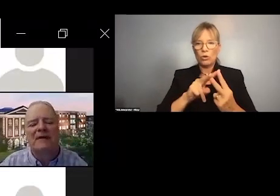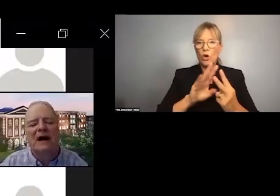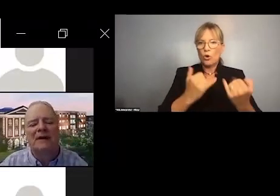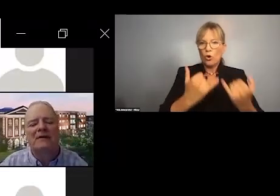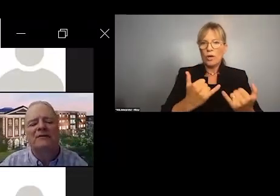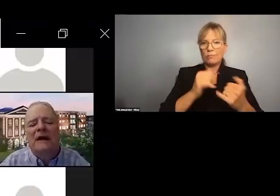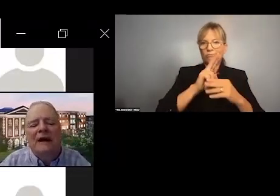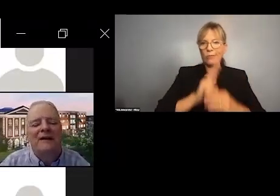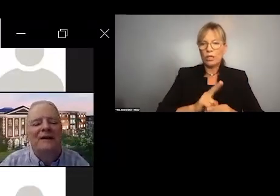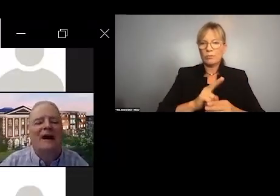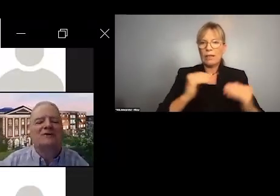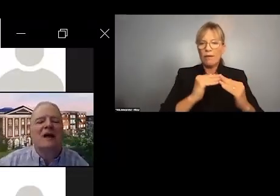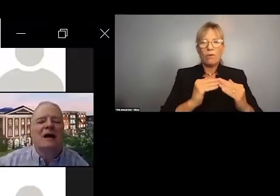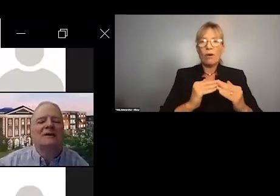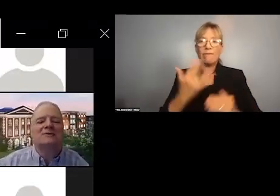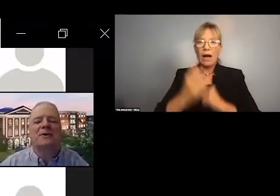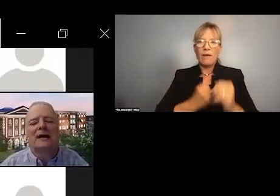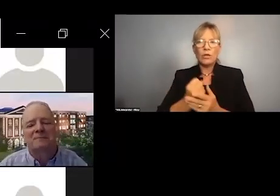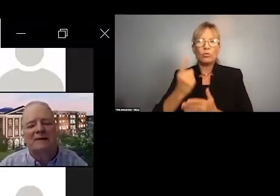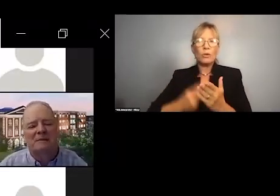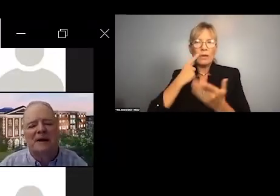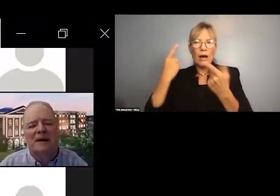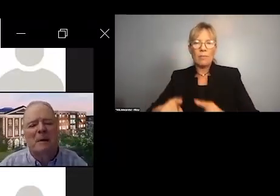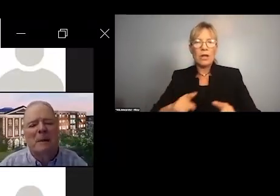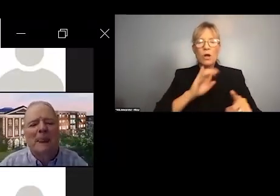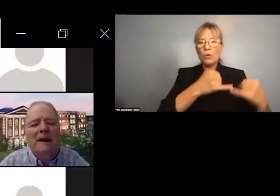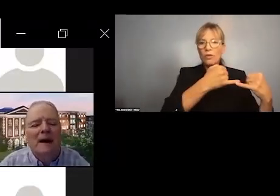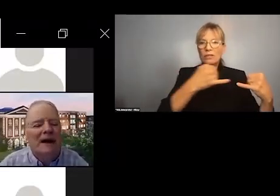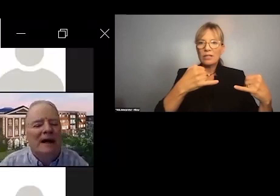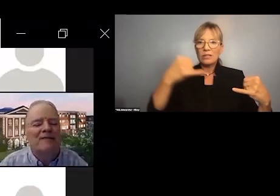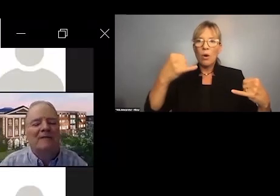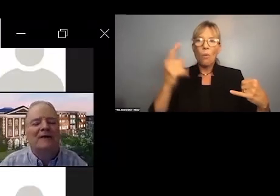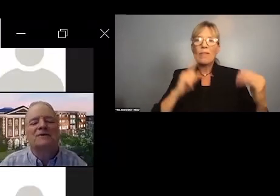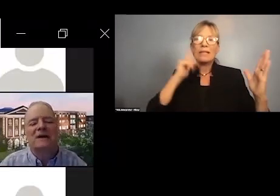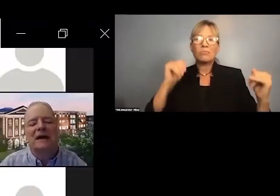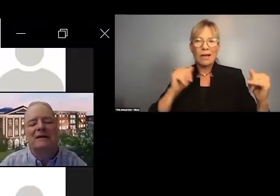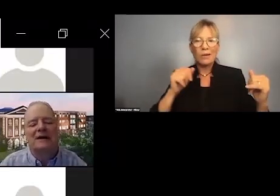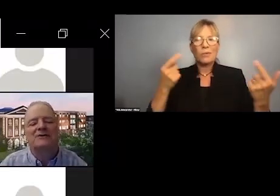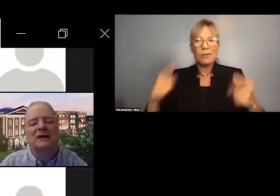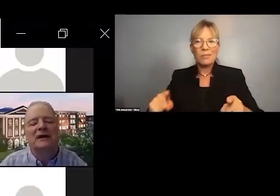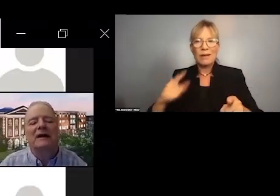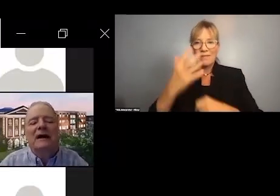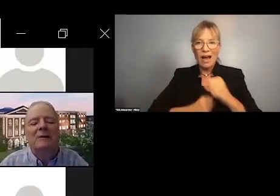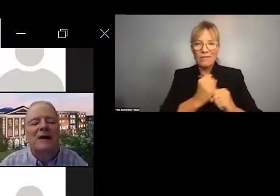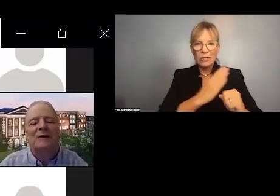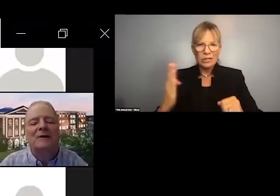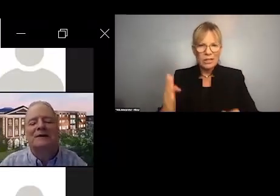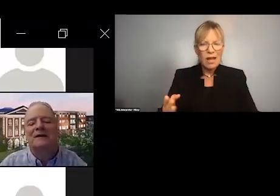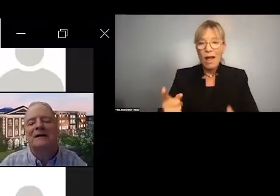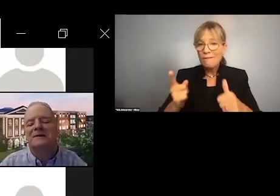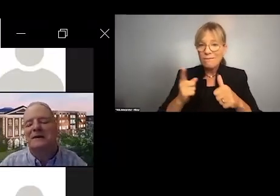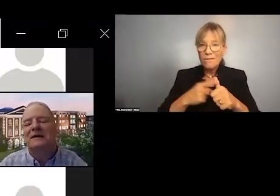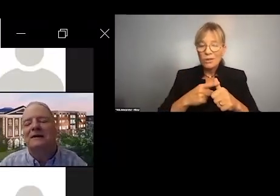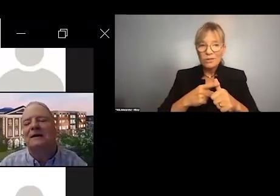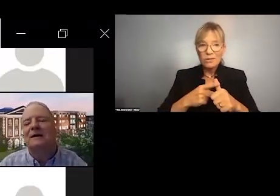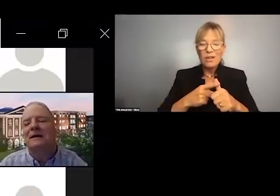where do you expect to be in 5 years? And the dashed line is where they expect to be in 5 years. And initially it